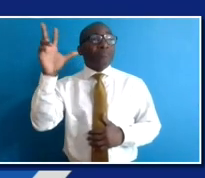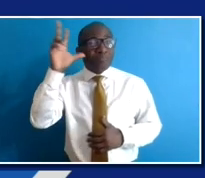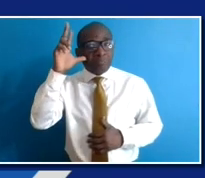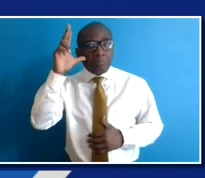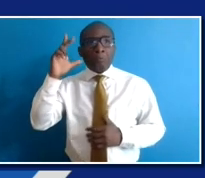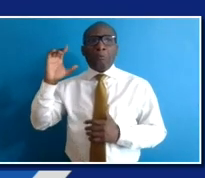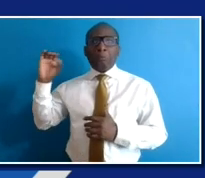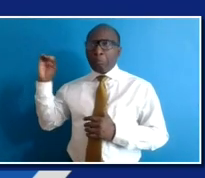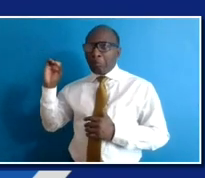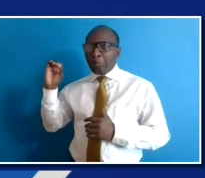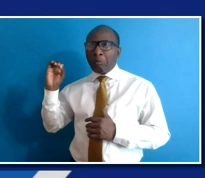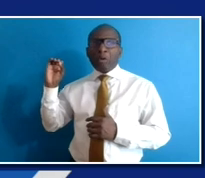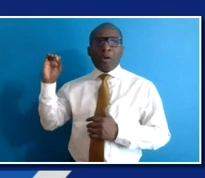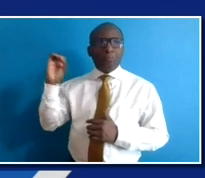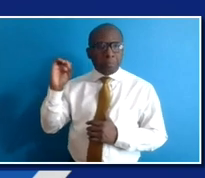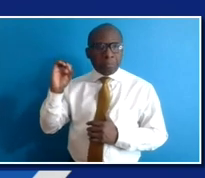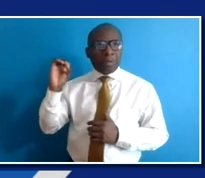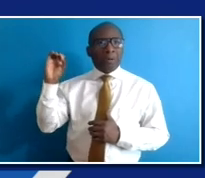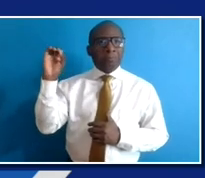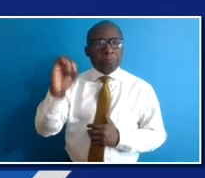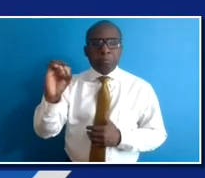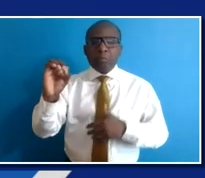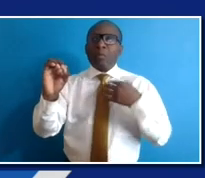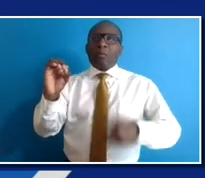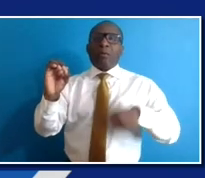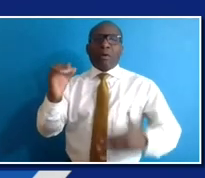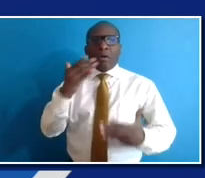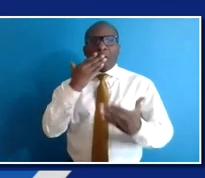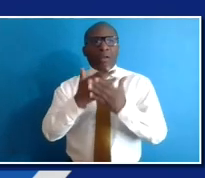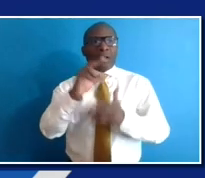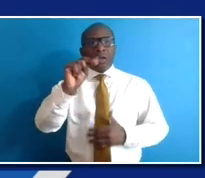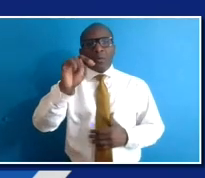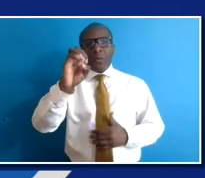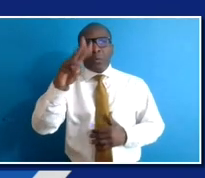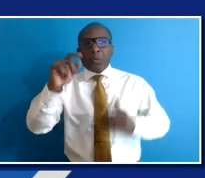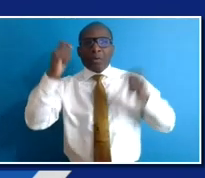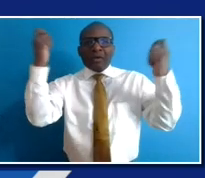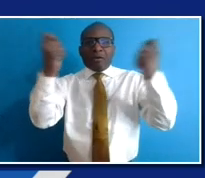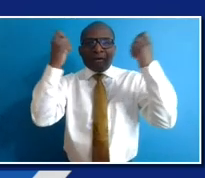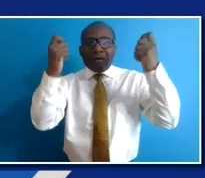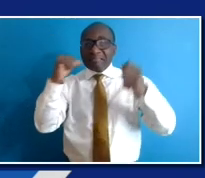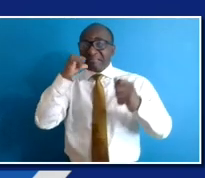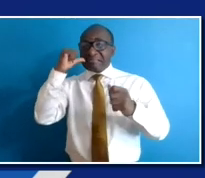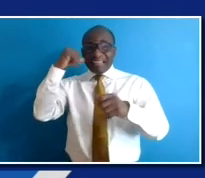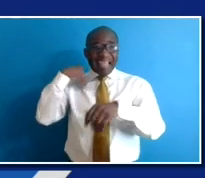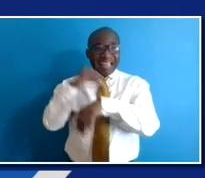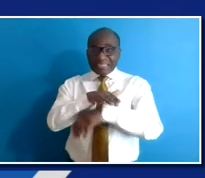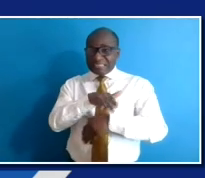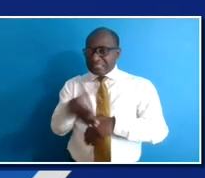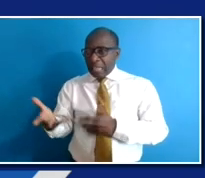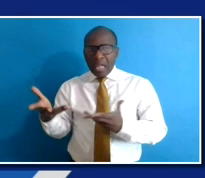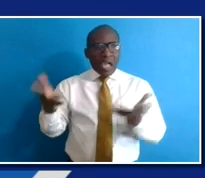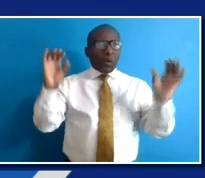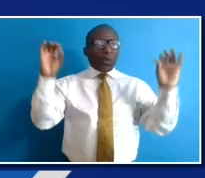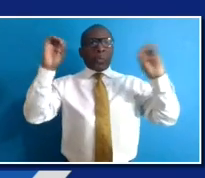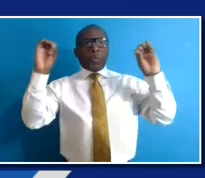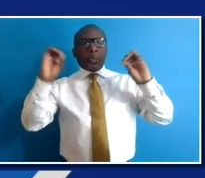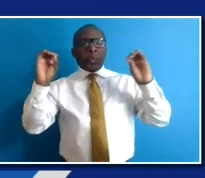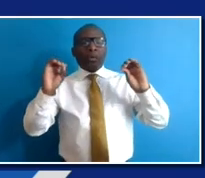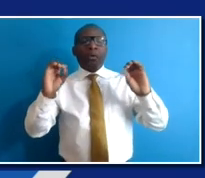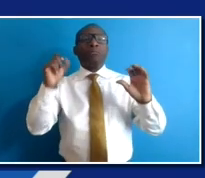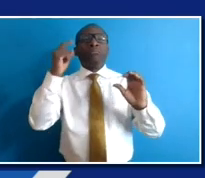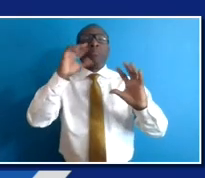really celebrate. We have, in the accumulation, lost over 1,400 people to COVID-related diseases, but that number is more than flattened out